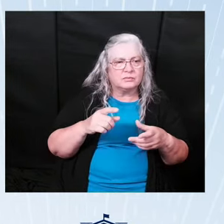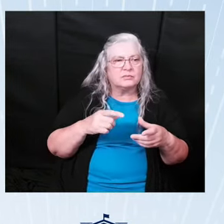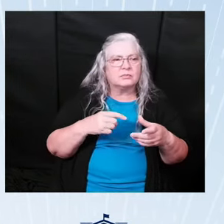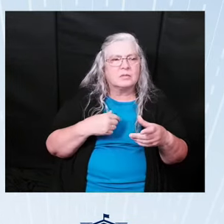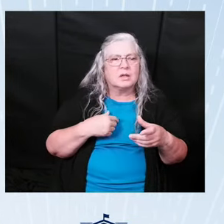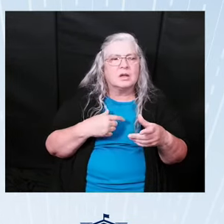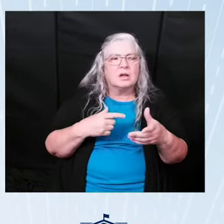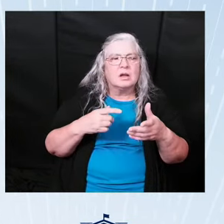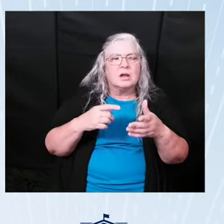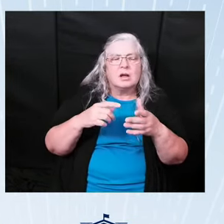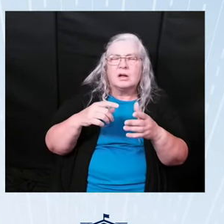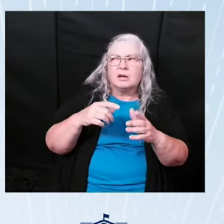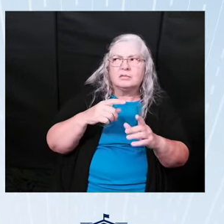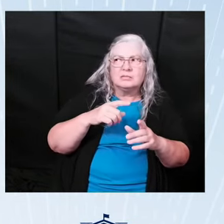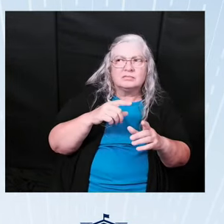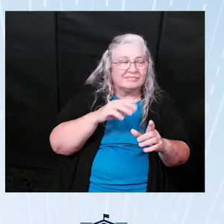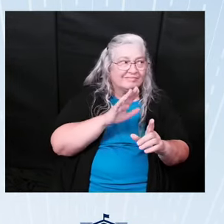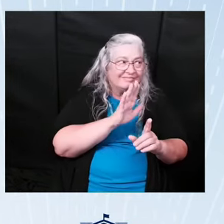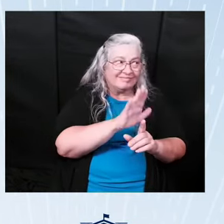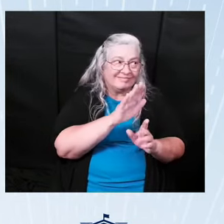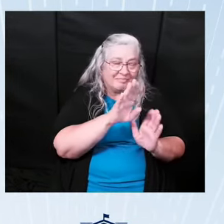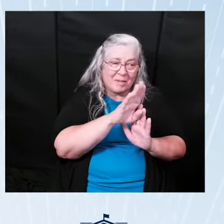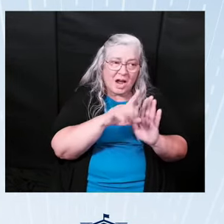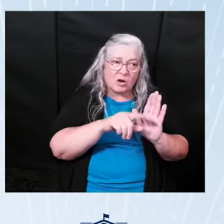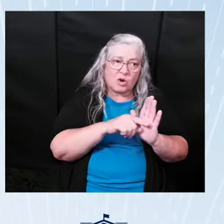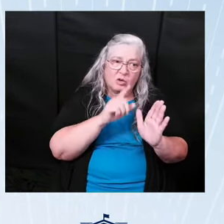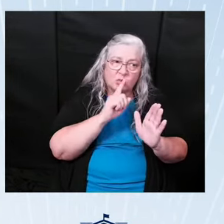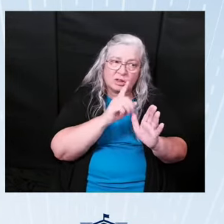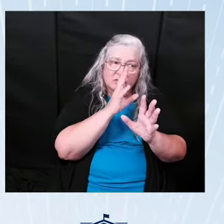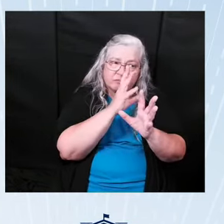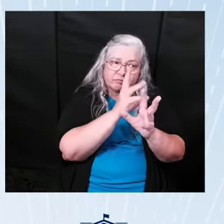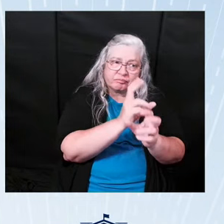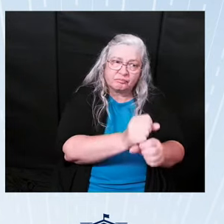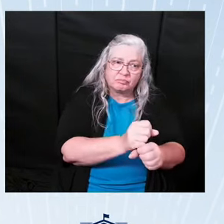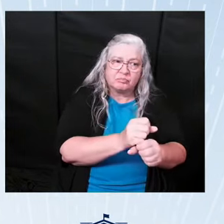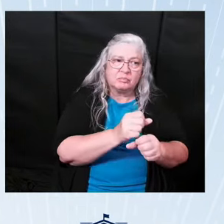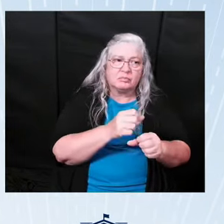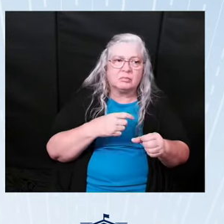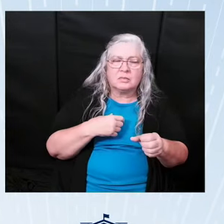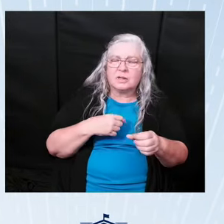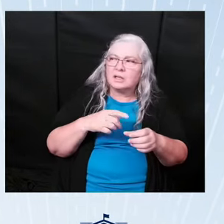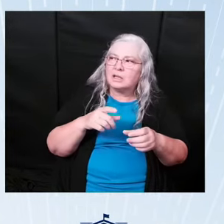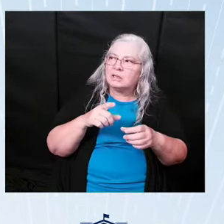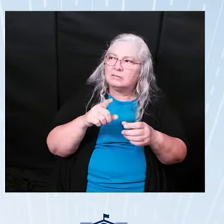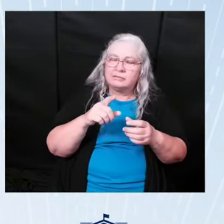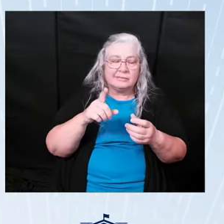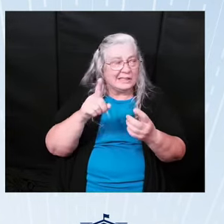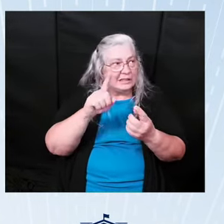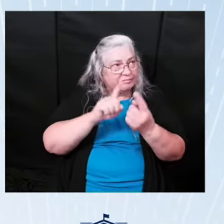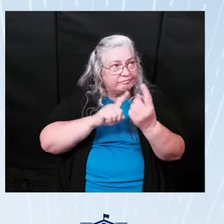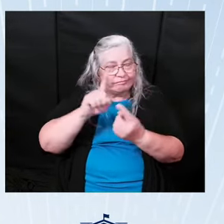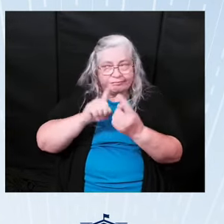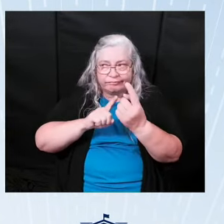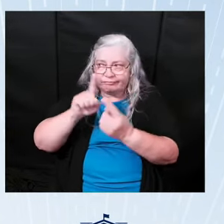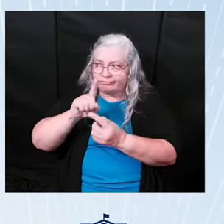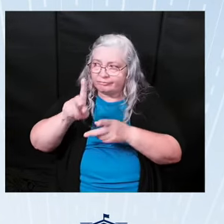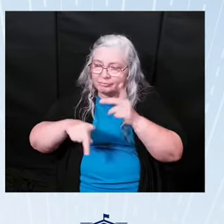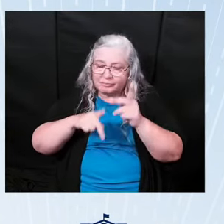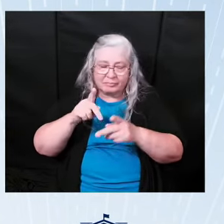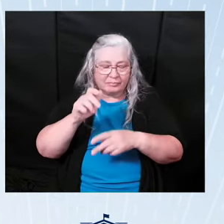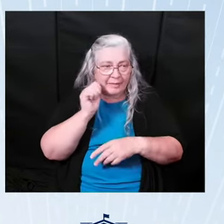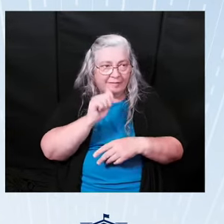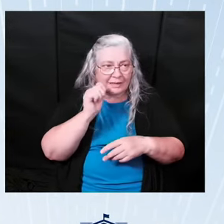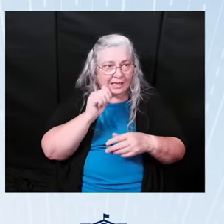working directly with people day to day, helping to safeguard their homes against extreme weather and to make them